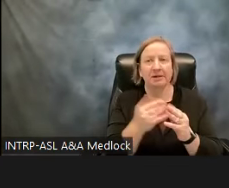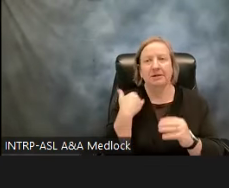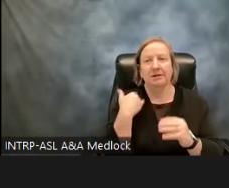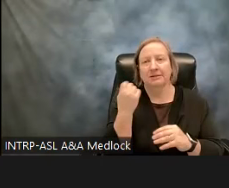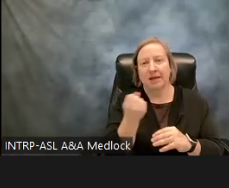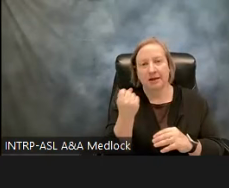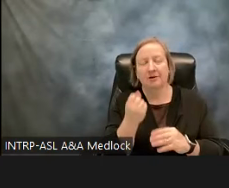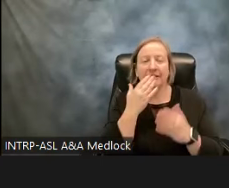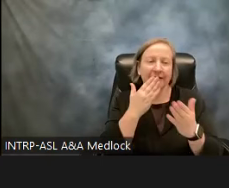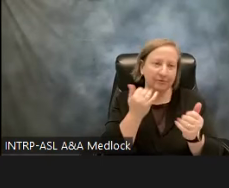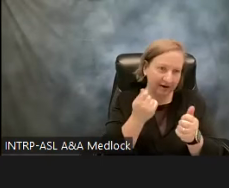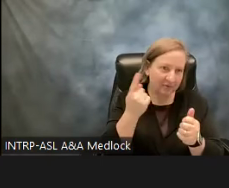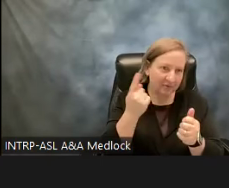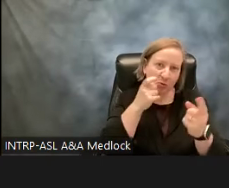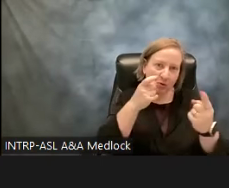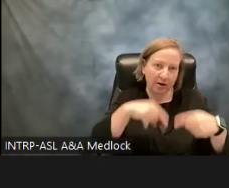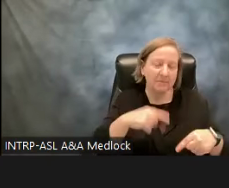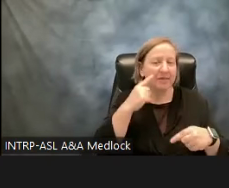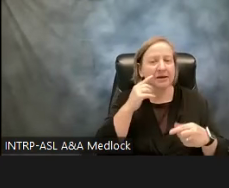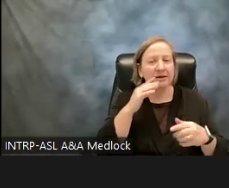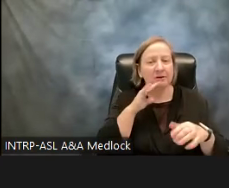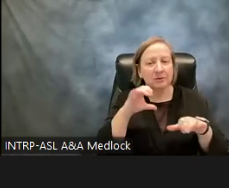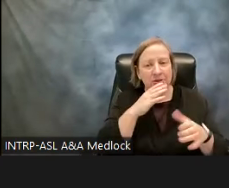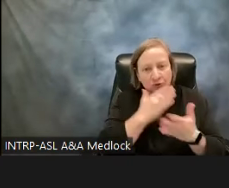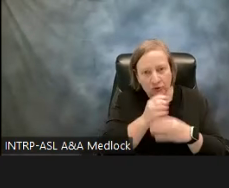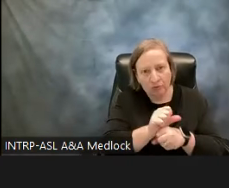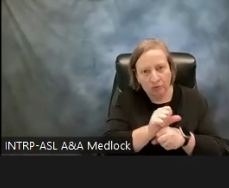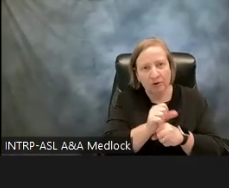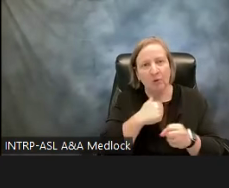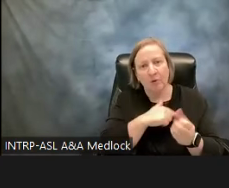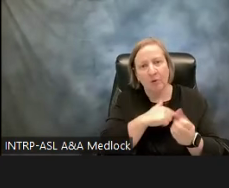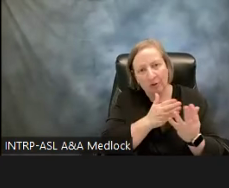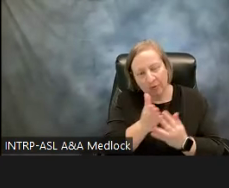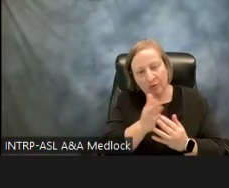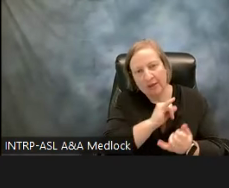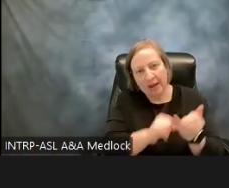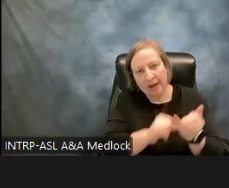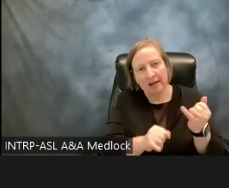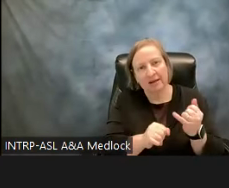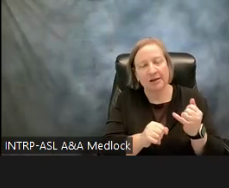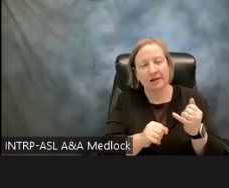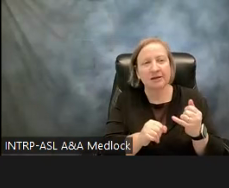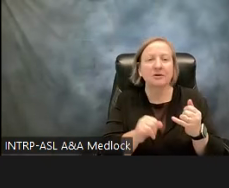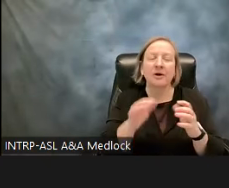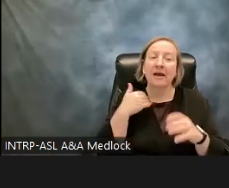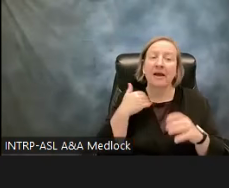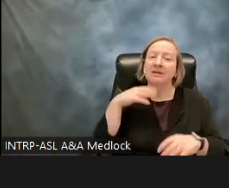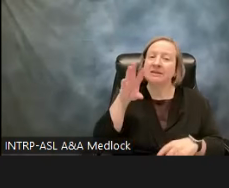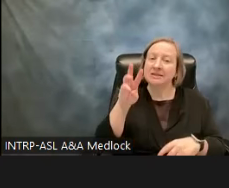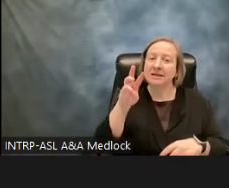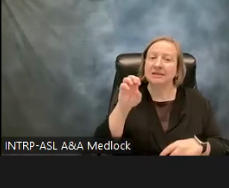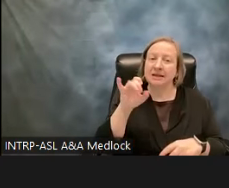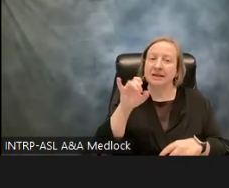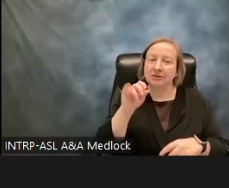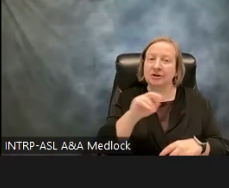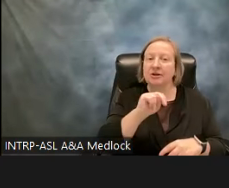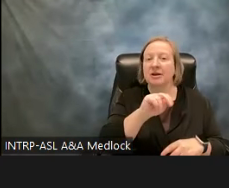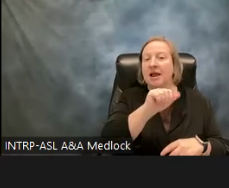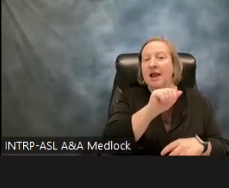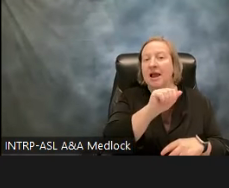who made it through that. I think we did a really good job. We got through the end of section, so they have 6 sections, A, B, C, D, E, and